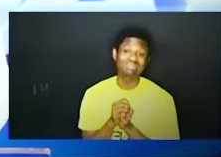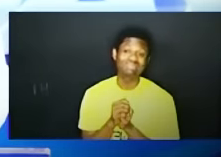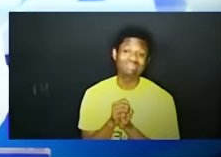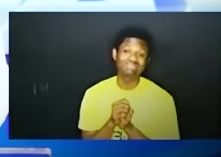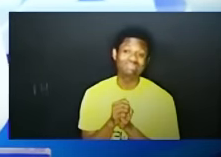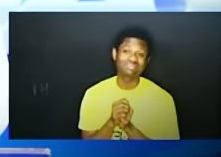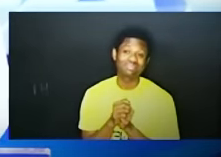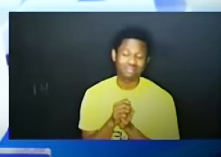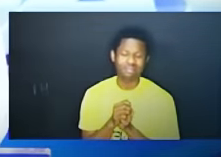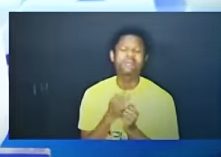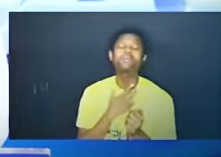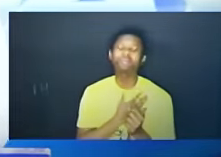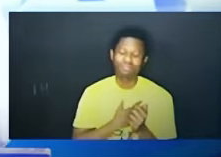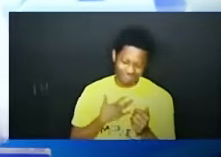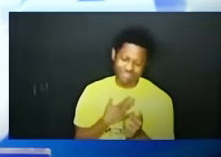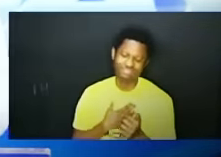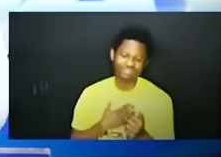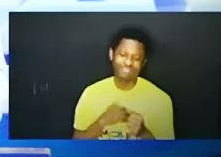Please continue to pray